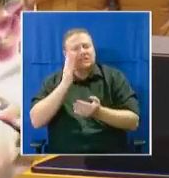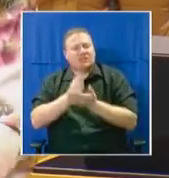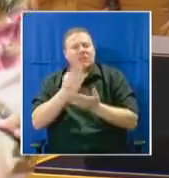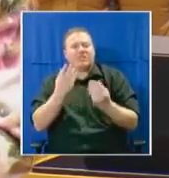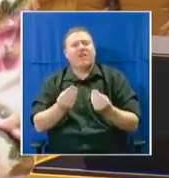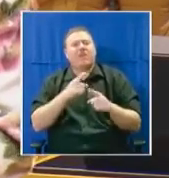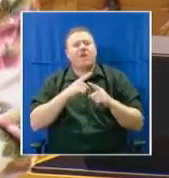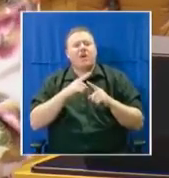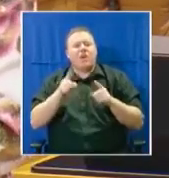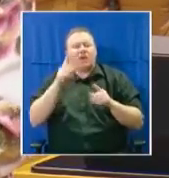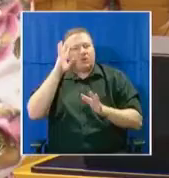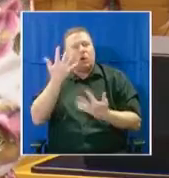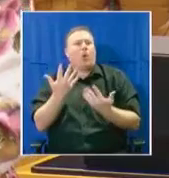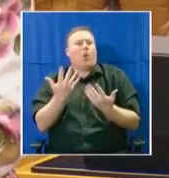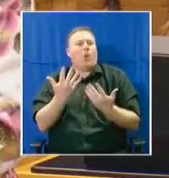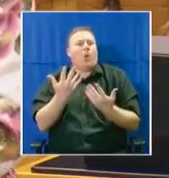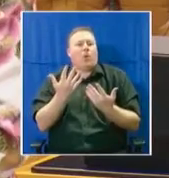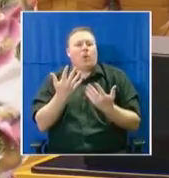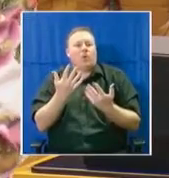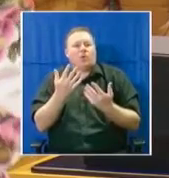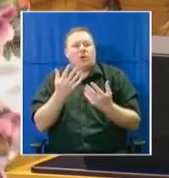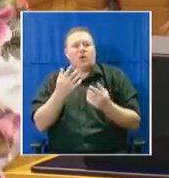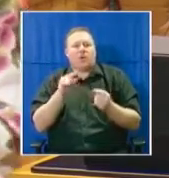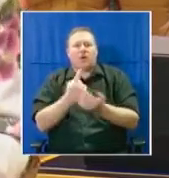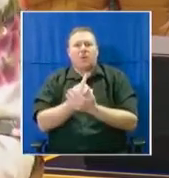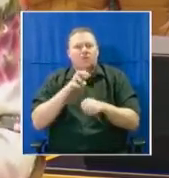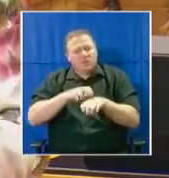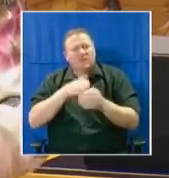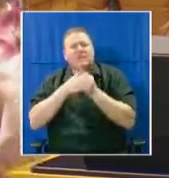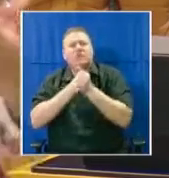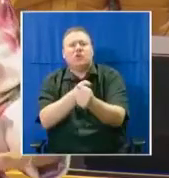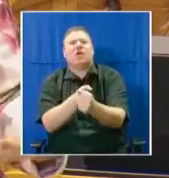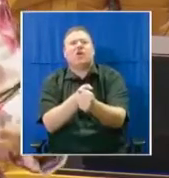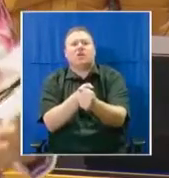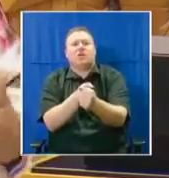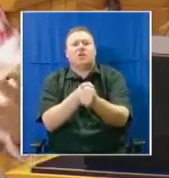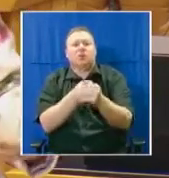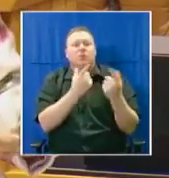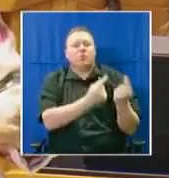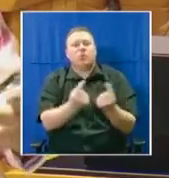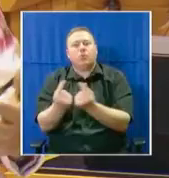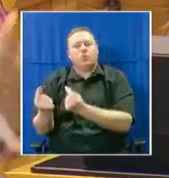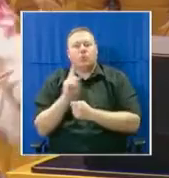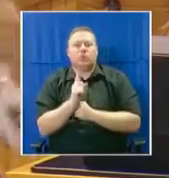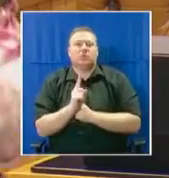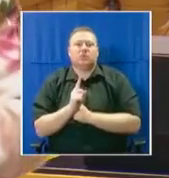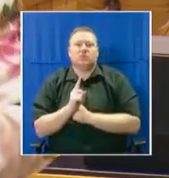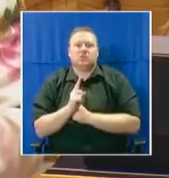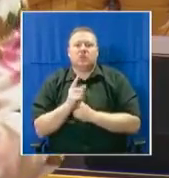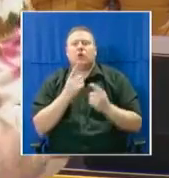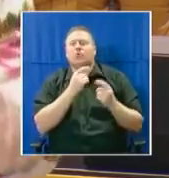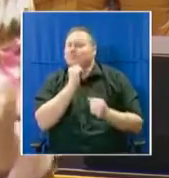ba tataise hore ke eng e sa etsuweng. So if you invite me, I will gladly come, because I've been on road shows to deal